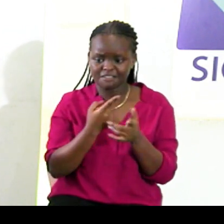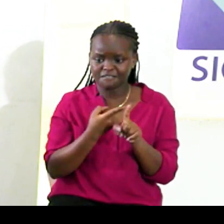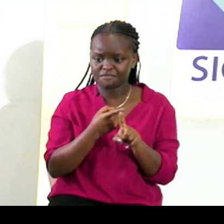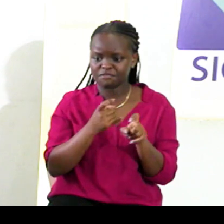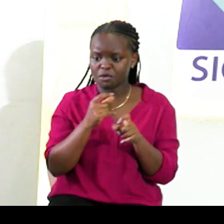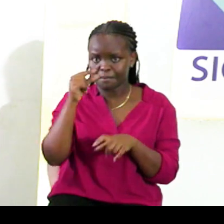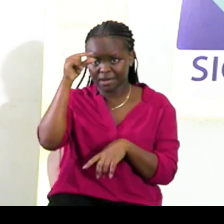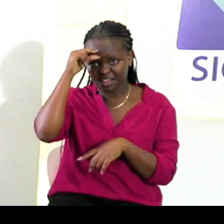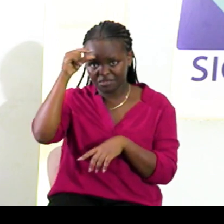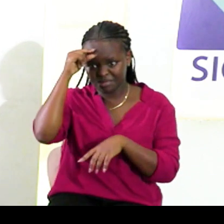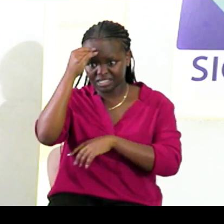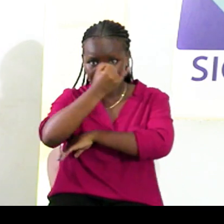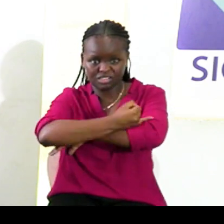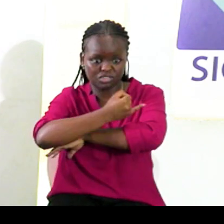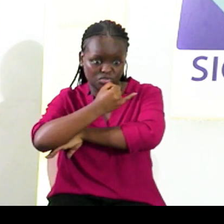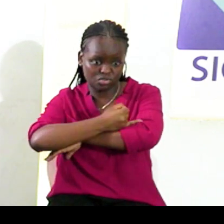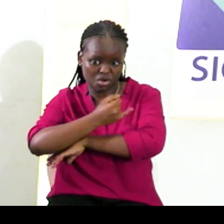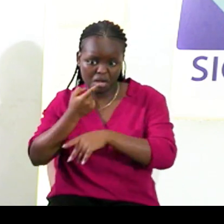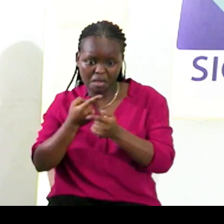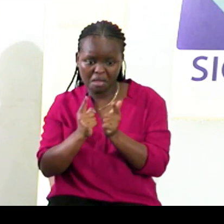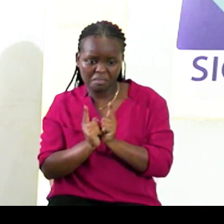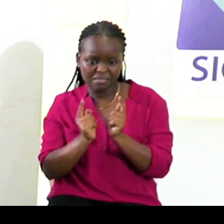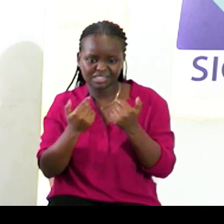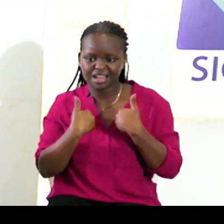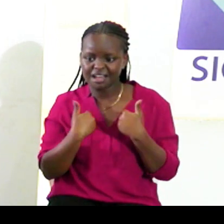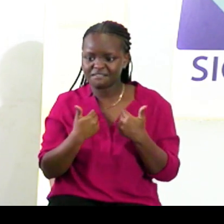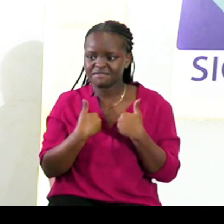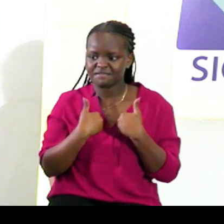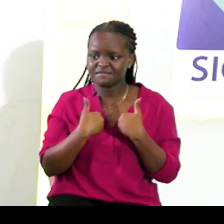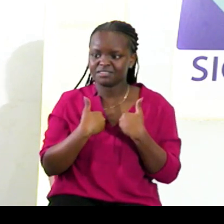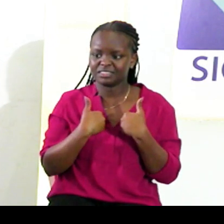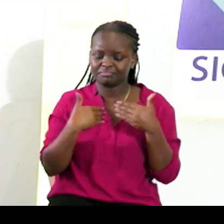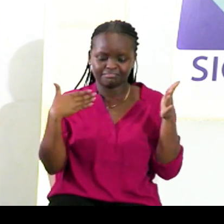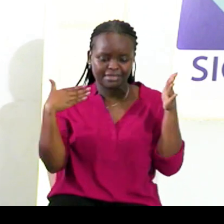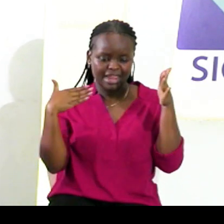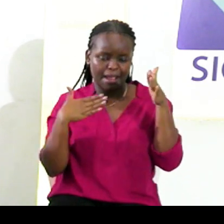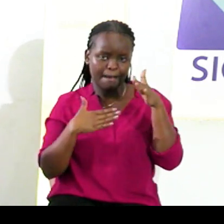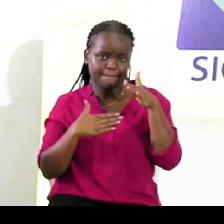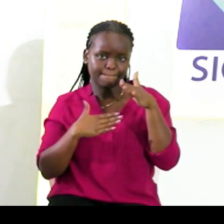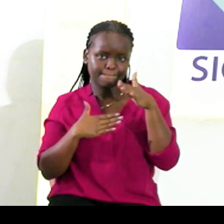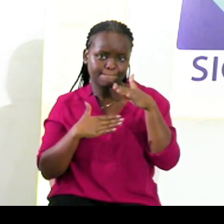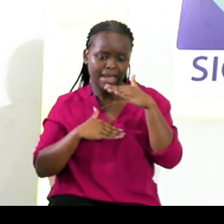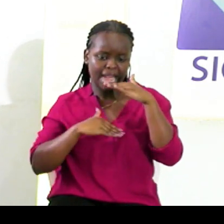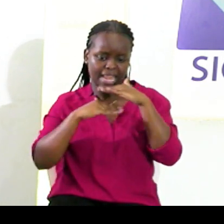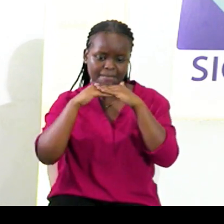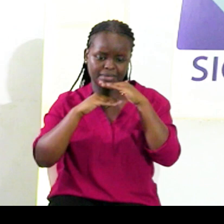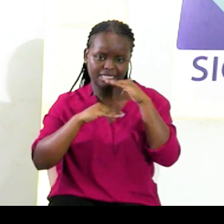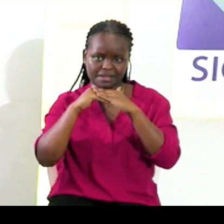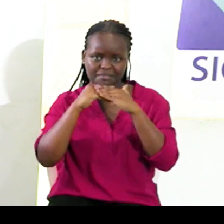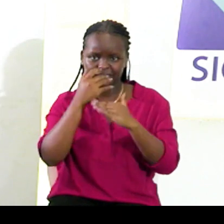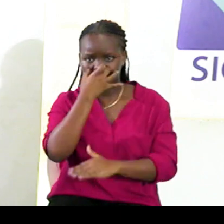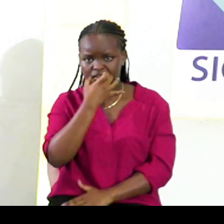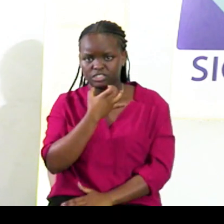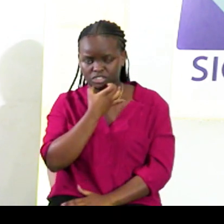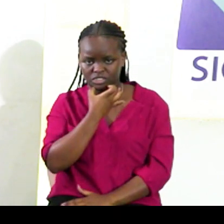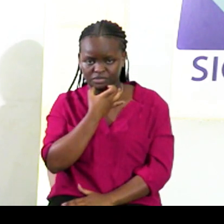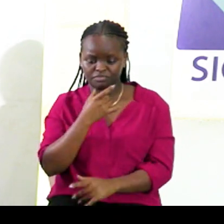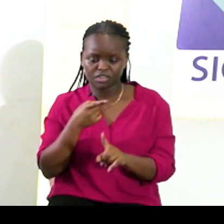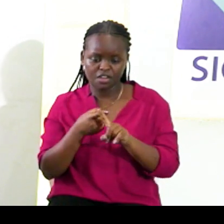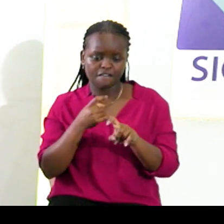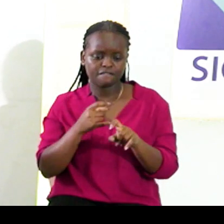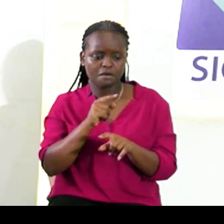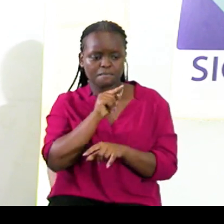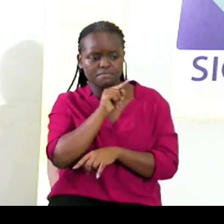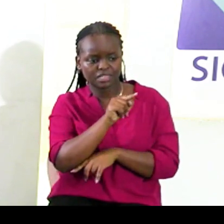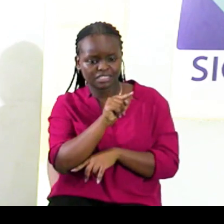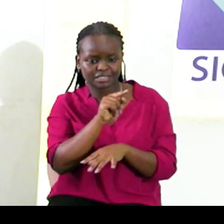a government institution, but there was a limit in age. Age limit. That from this age to this age